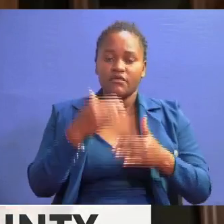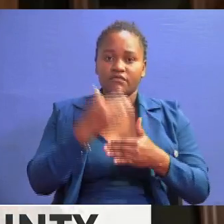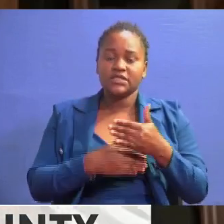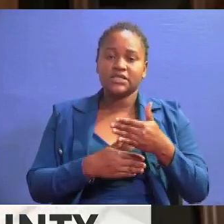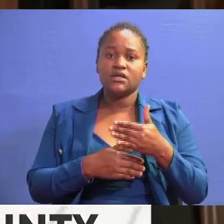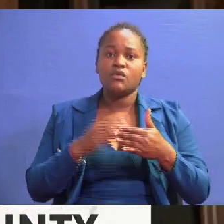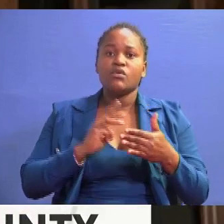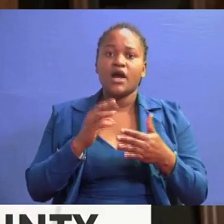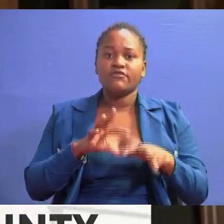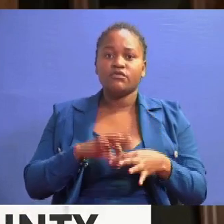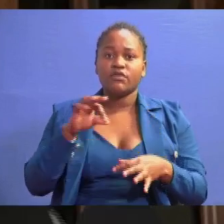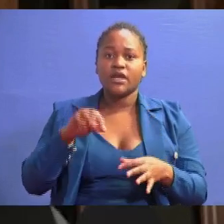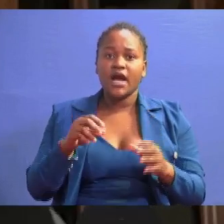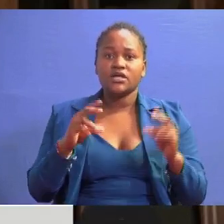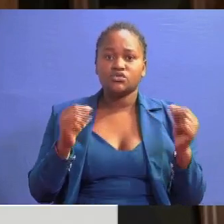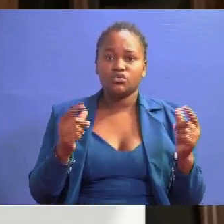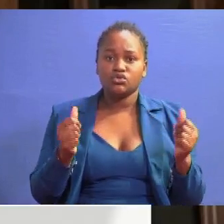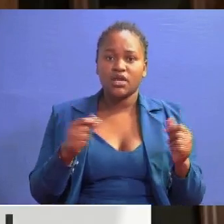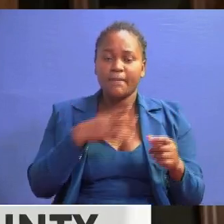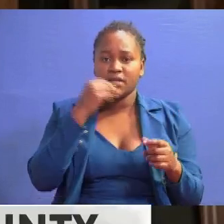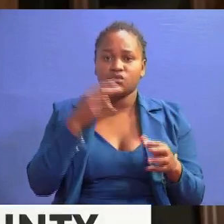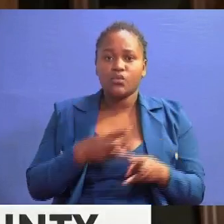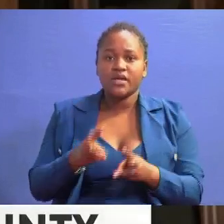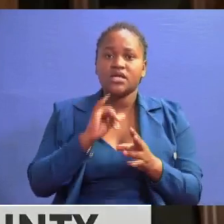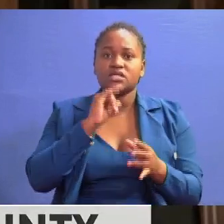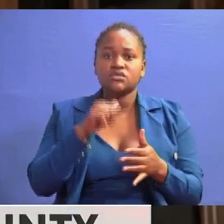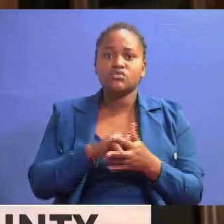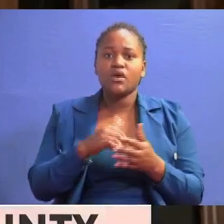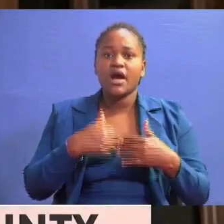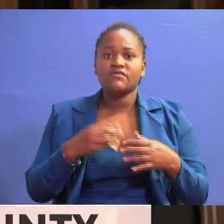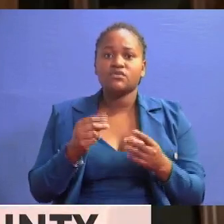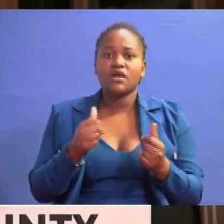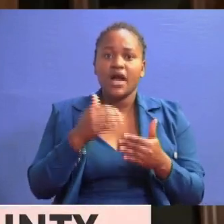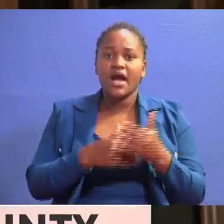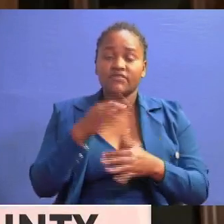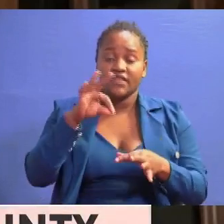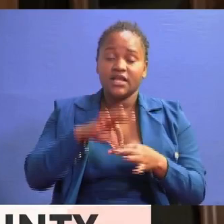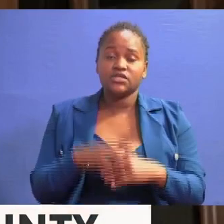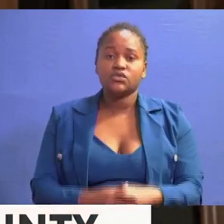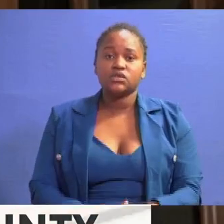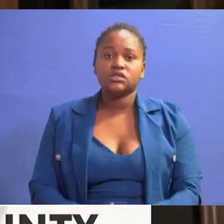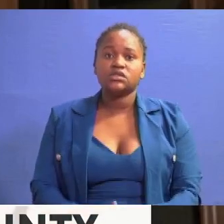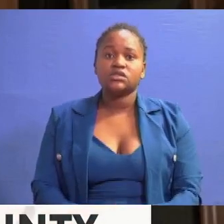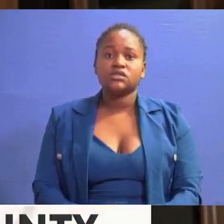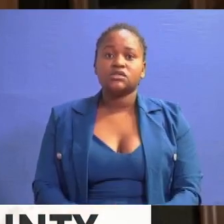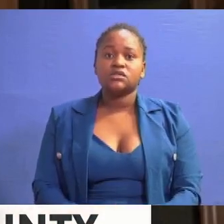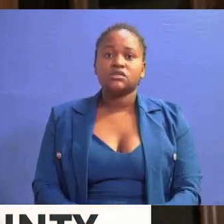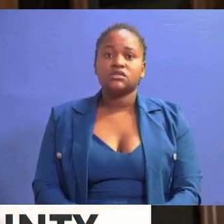facing. We have to find a solution, and the best way is to find that solution after this election.